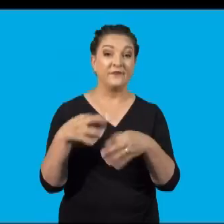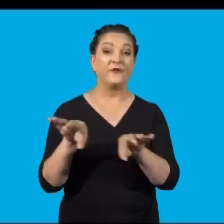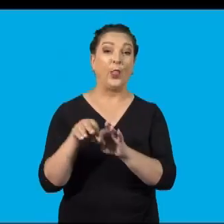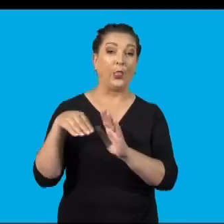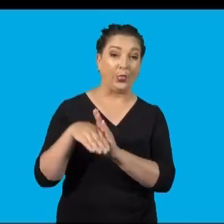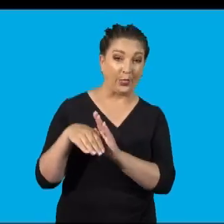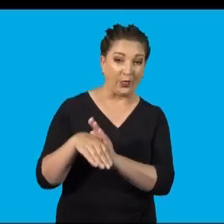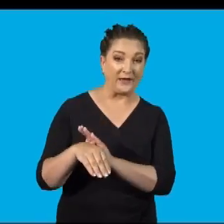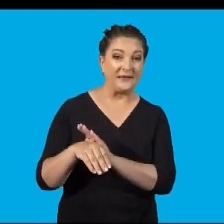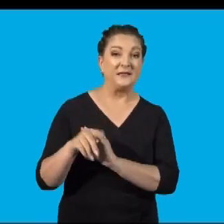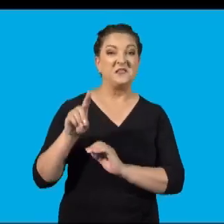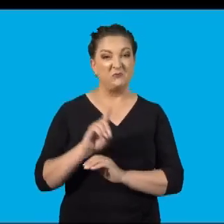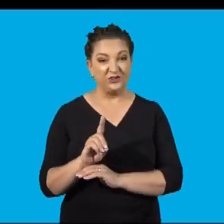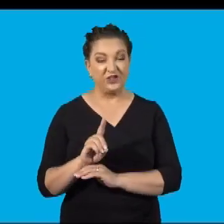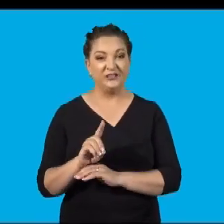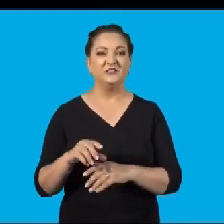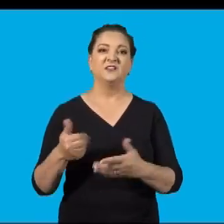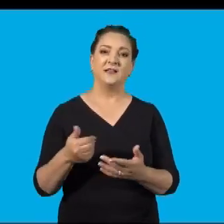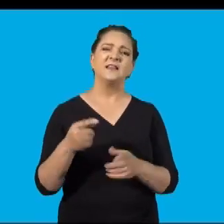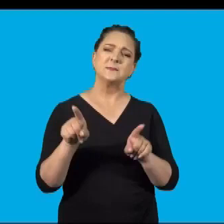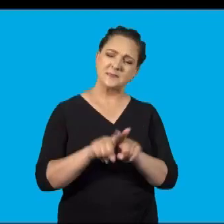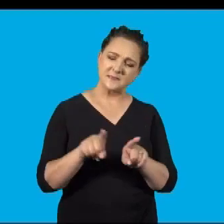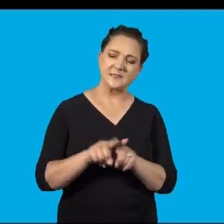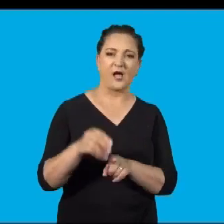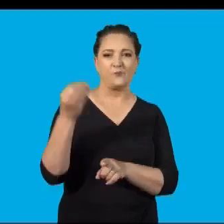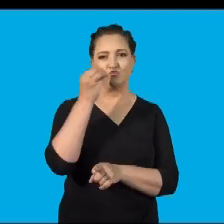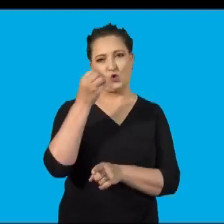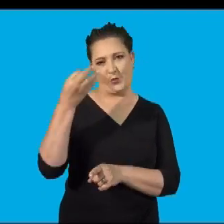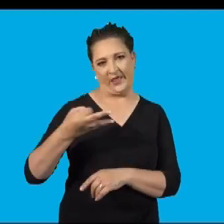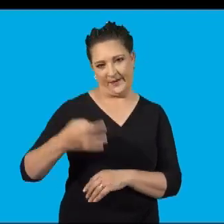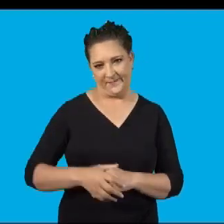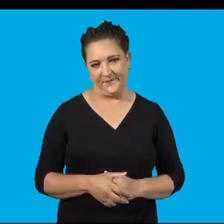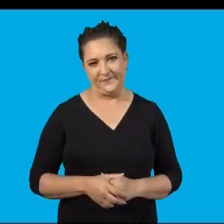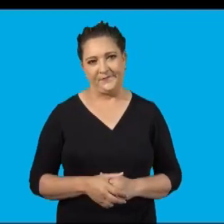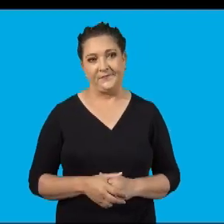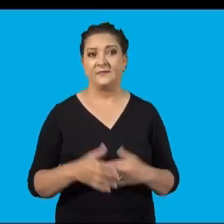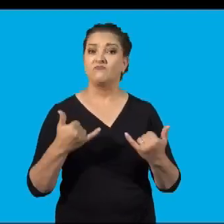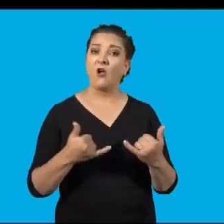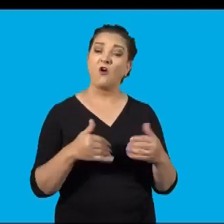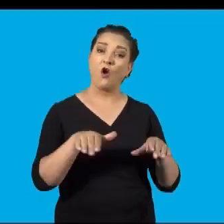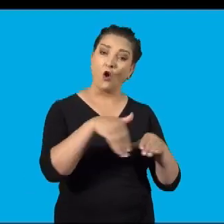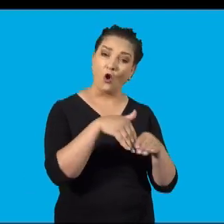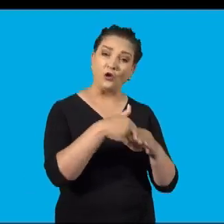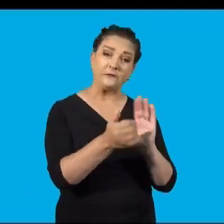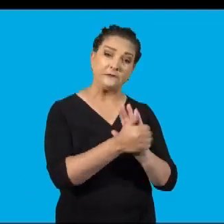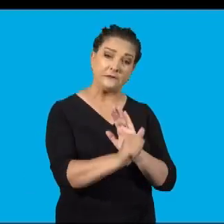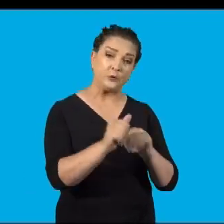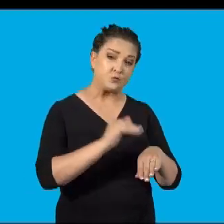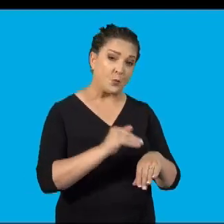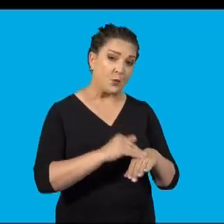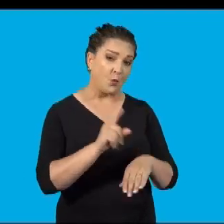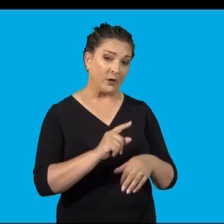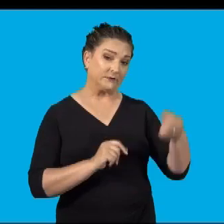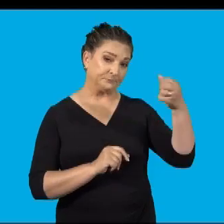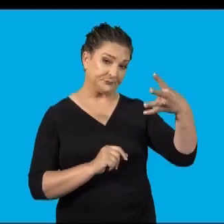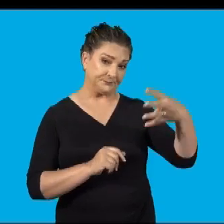as some information that may be missing on note 3. Here is some content and skills problem.